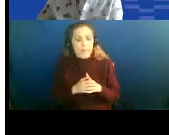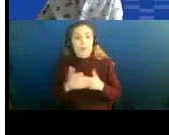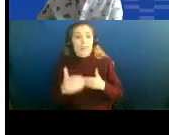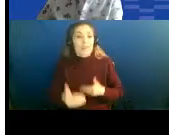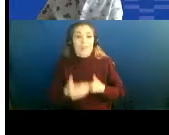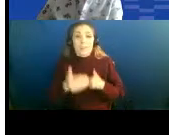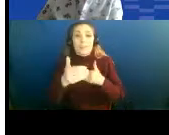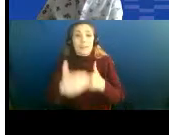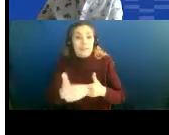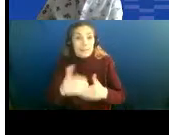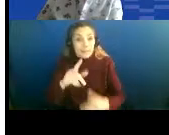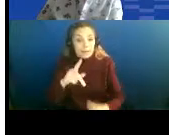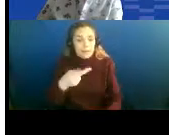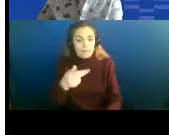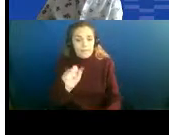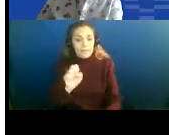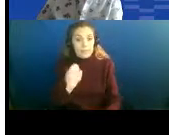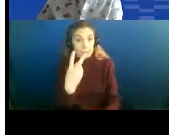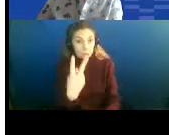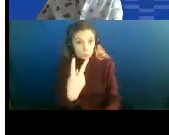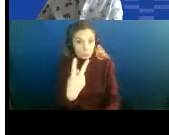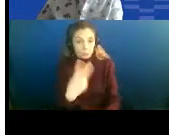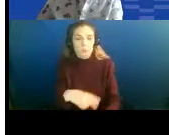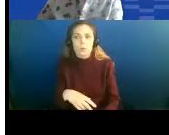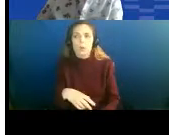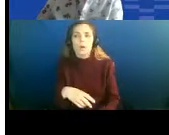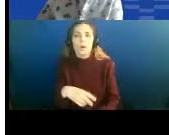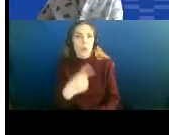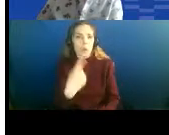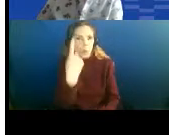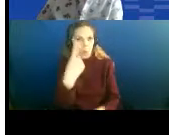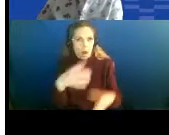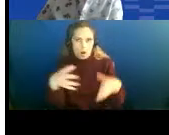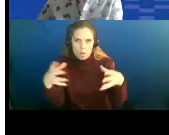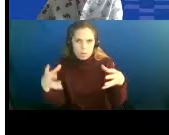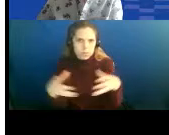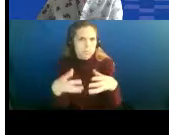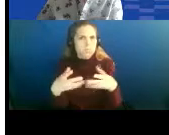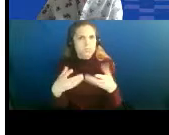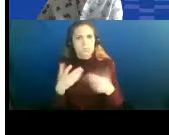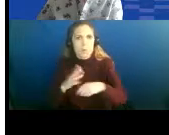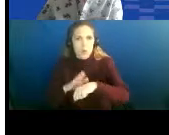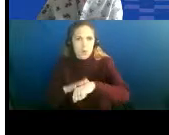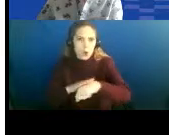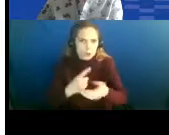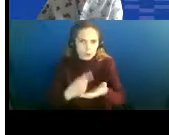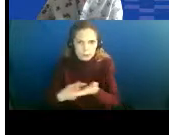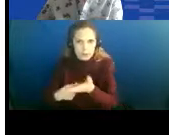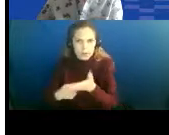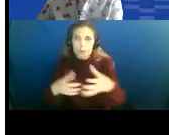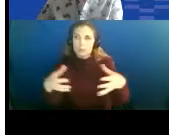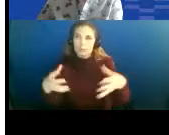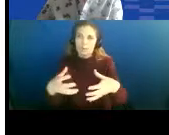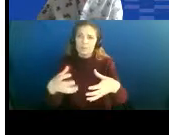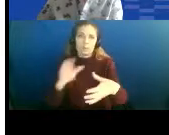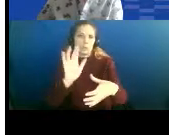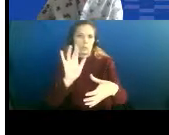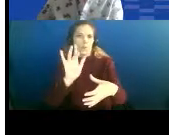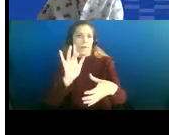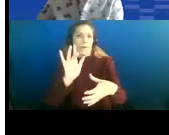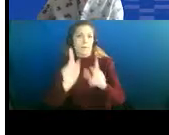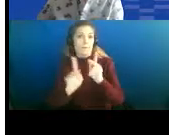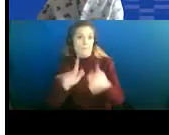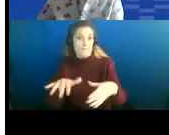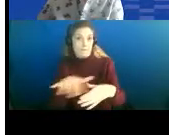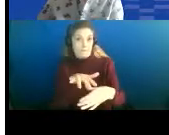we held 1 consultation event with about 25 participants there. And so when you